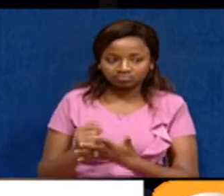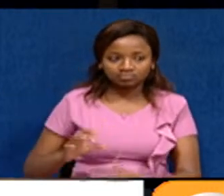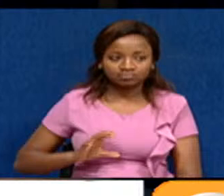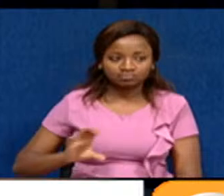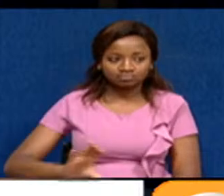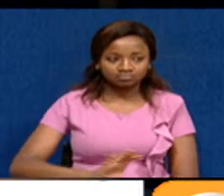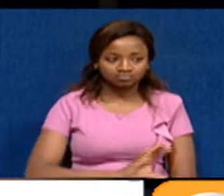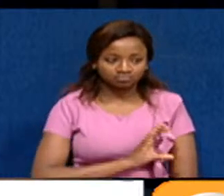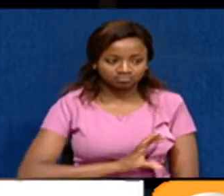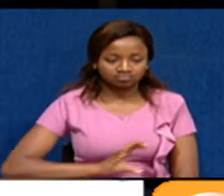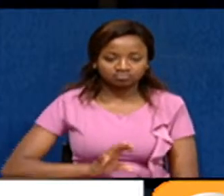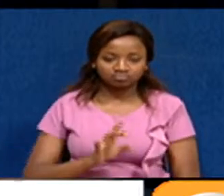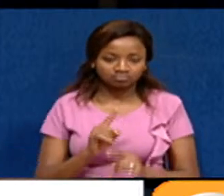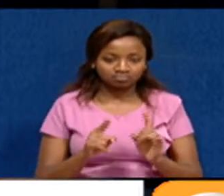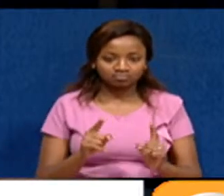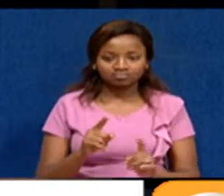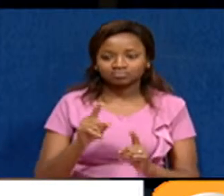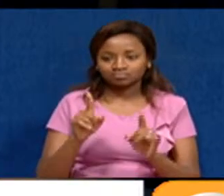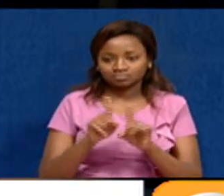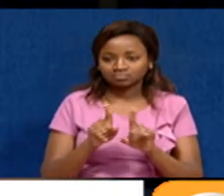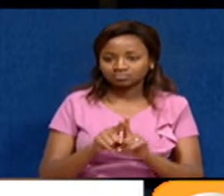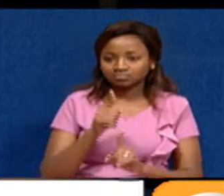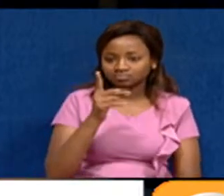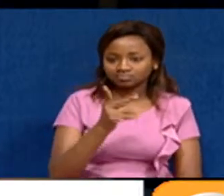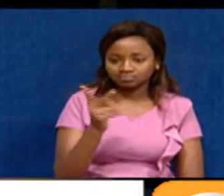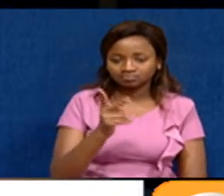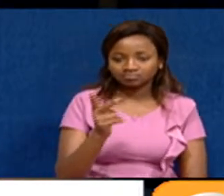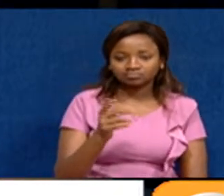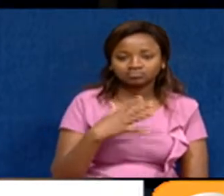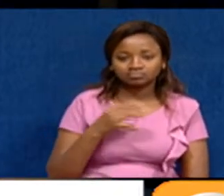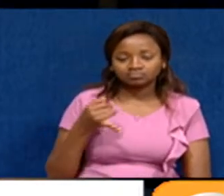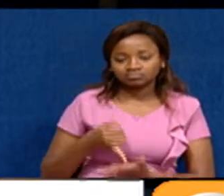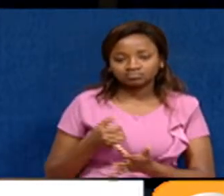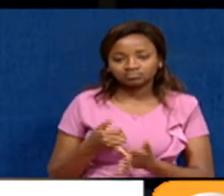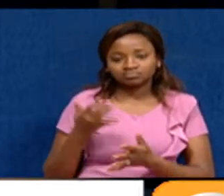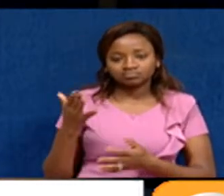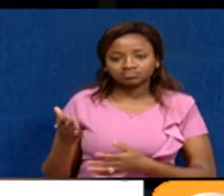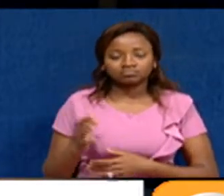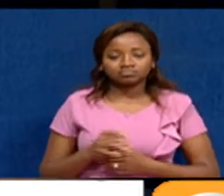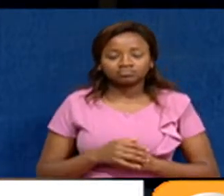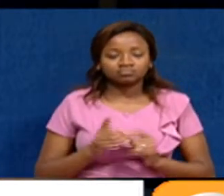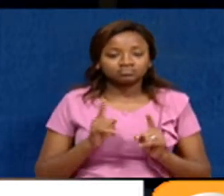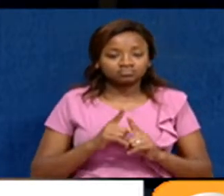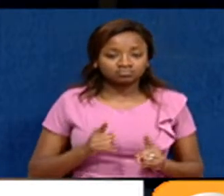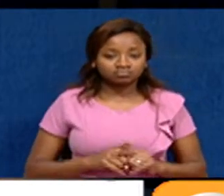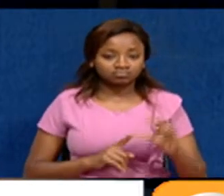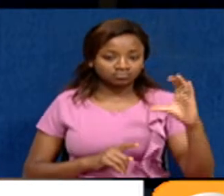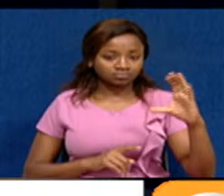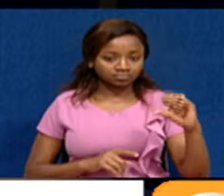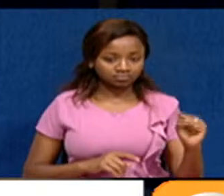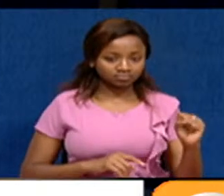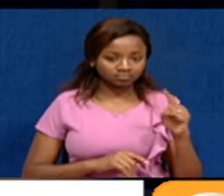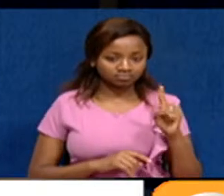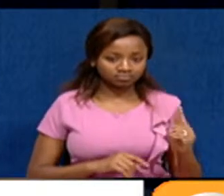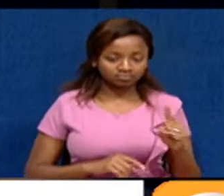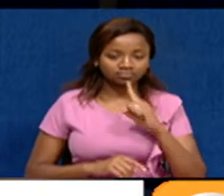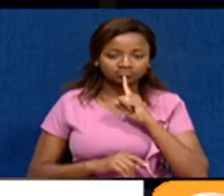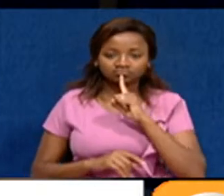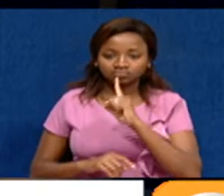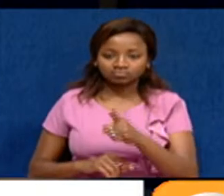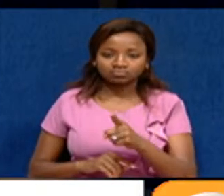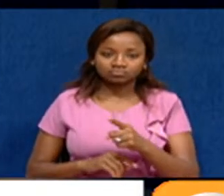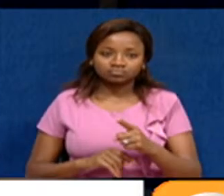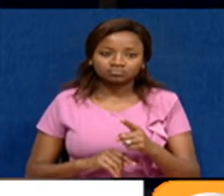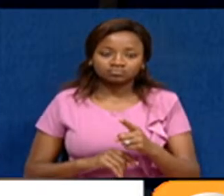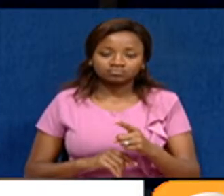committee, which these two friends of mine belong. She went ahead and directed